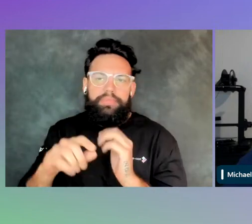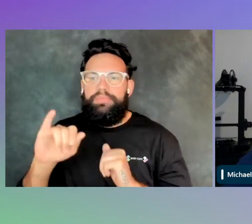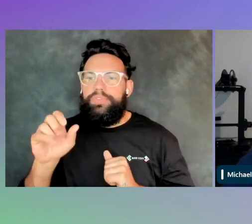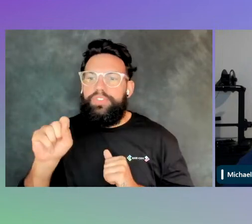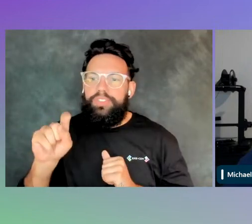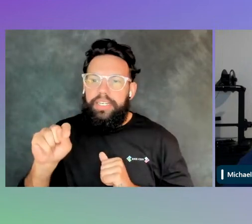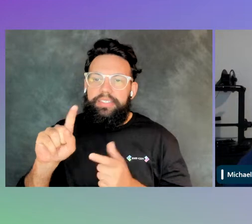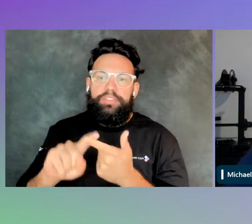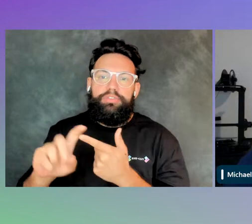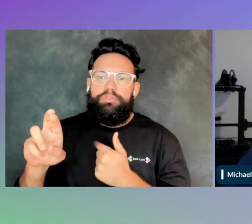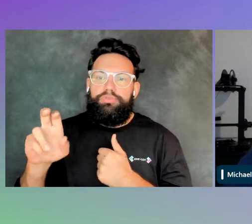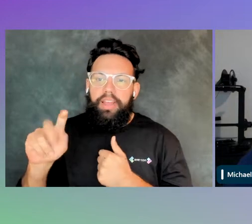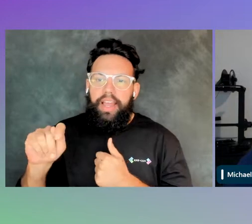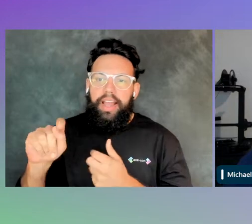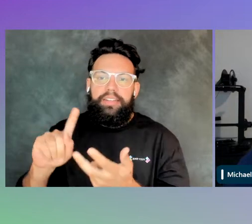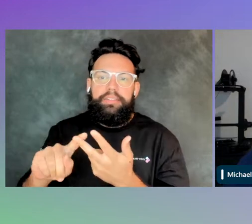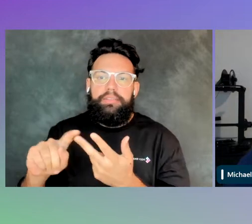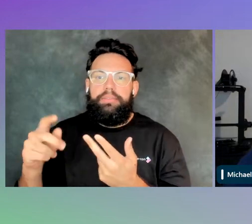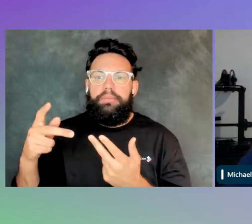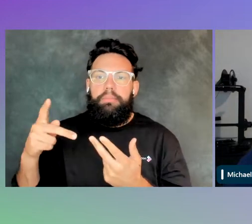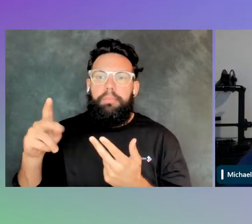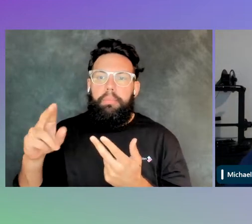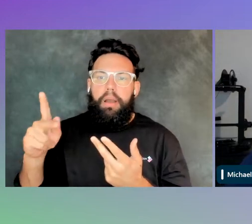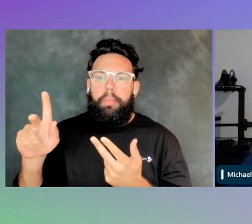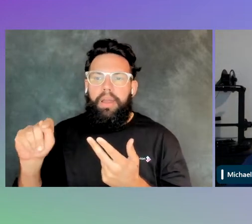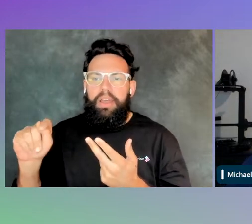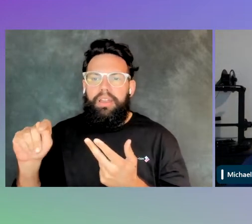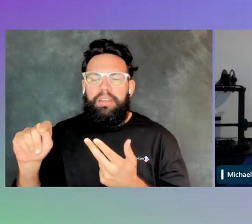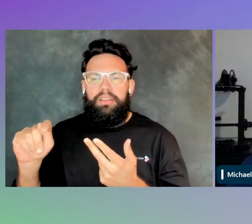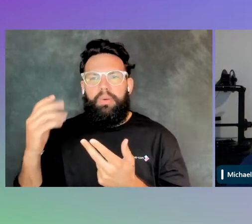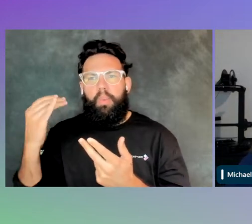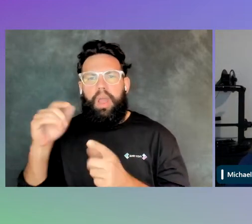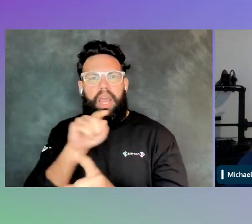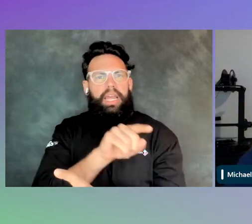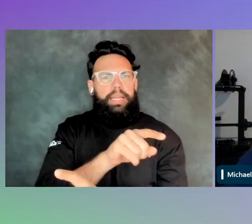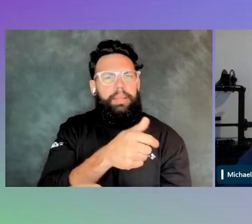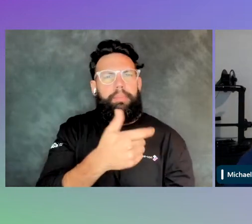Puppeteer? Is there a reason why you would choose one over another?